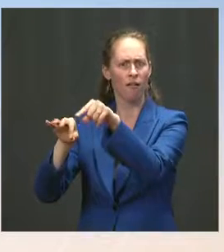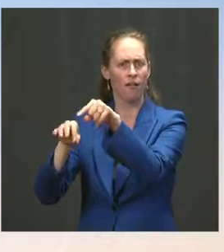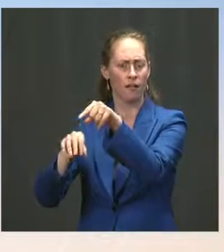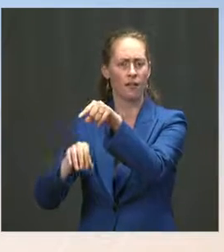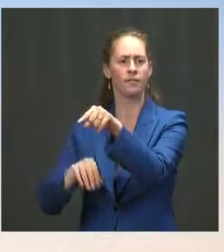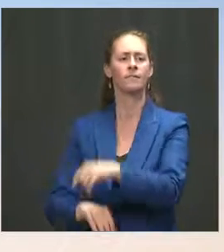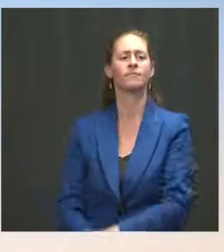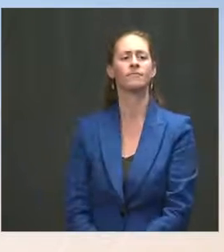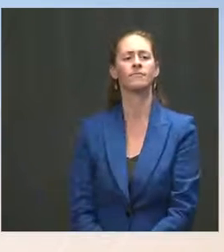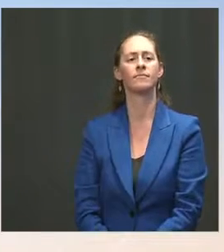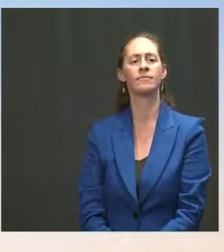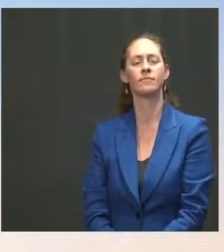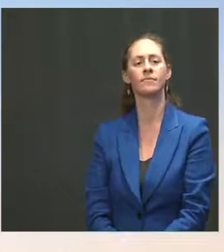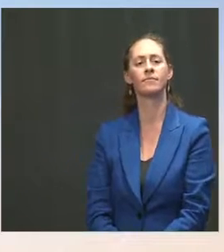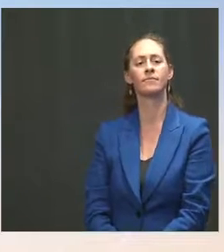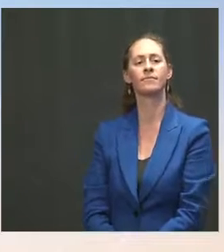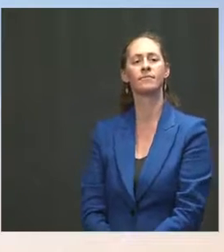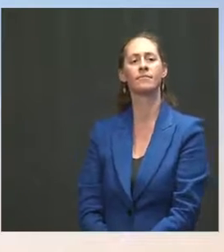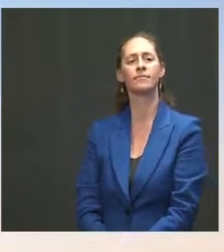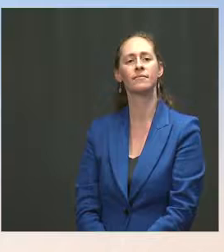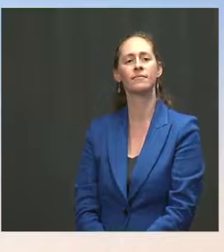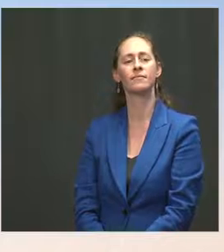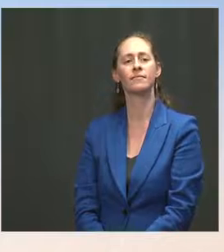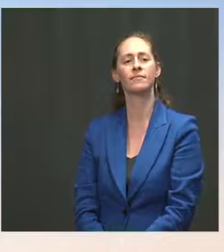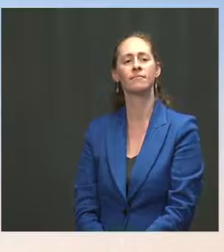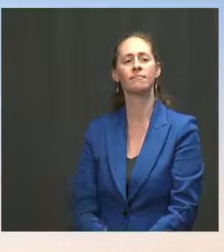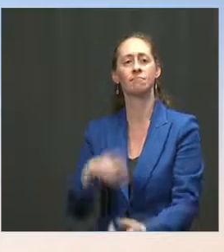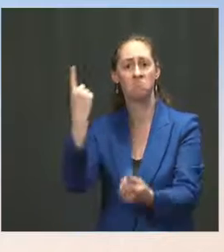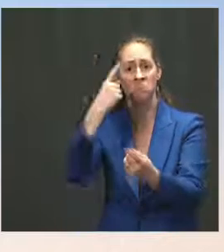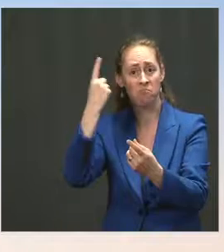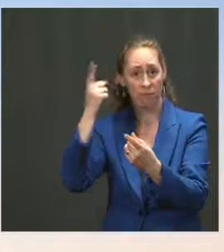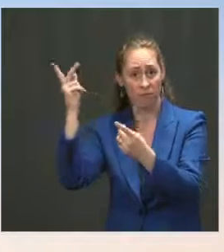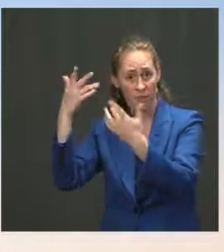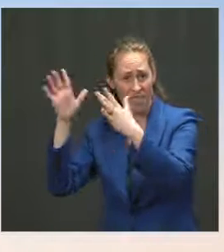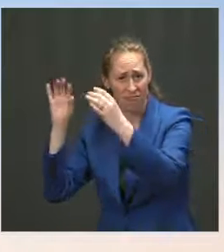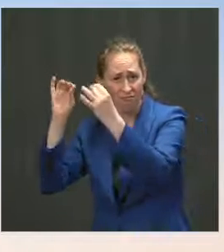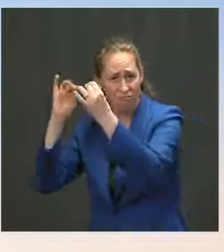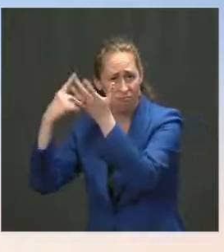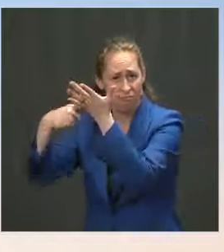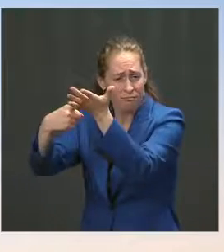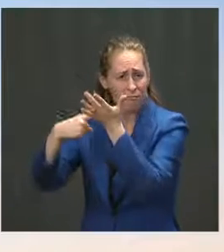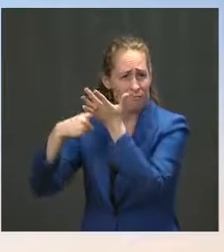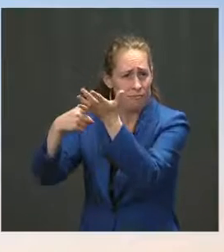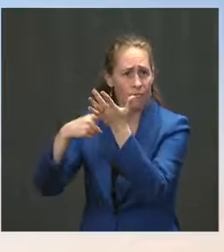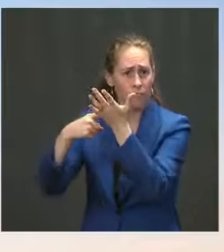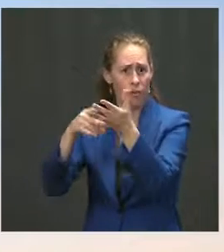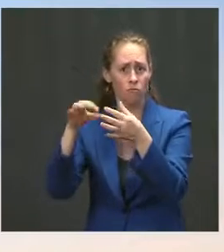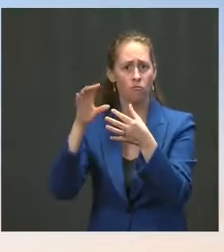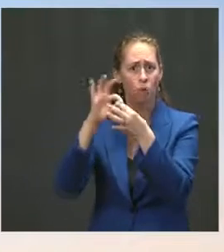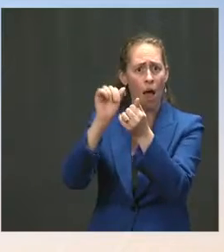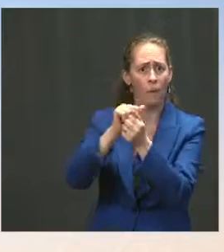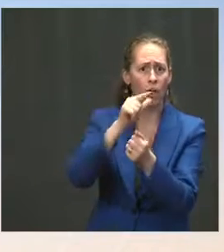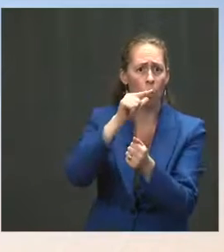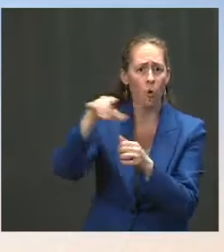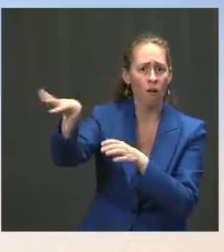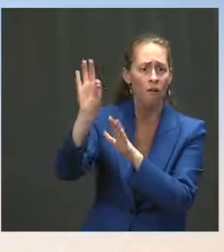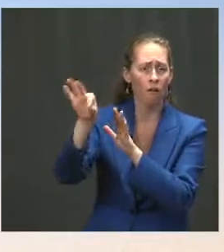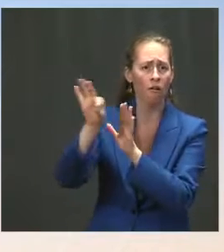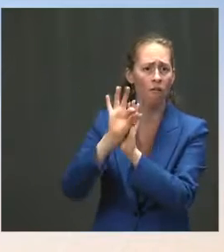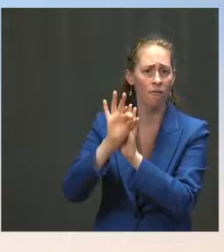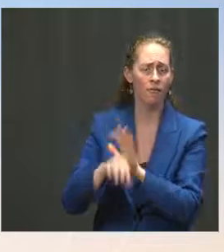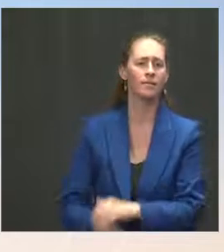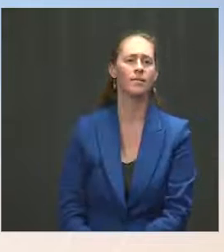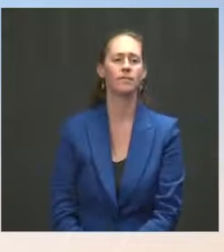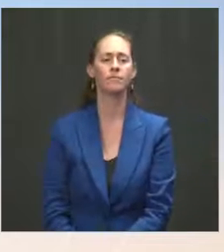had with the Senate Foreign Relations Committee on her nomination and on others as well? We've been in close touch with the Senate